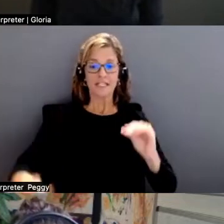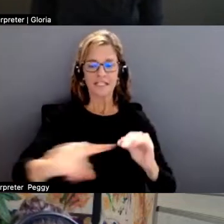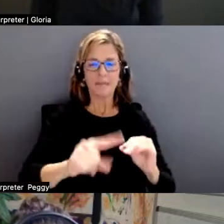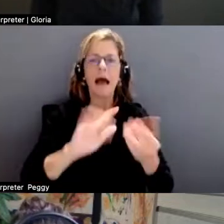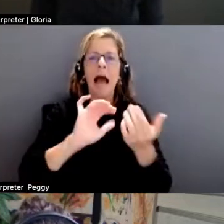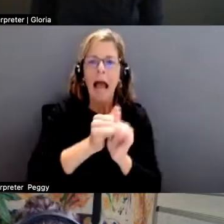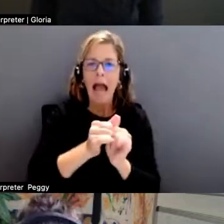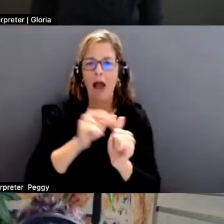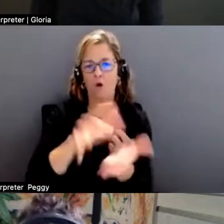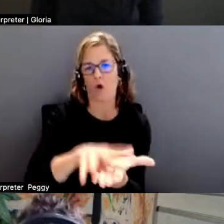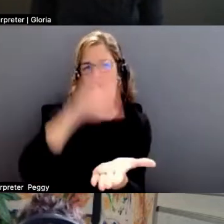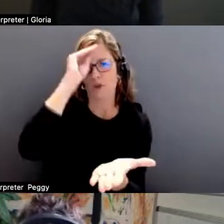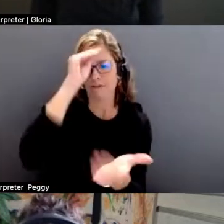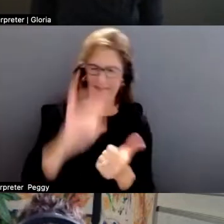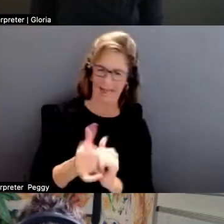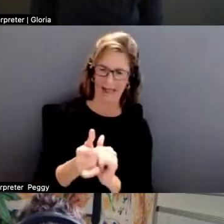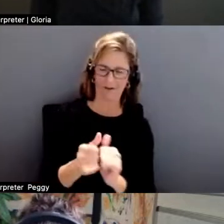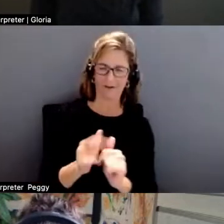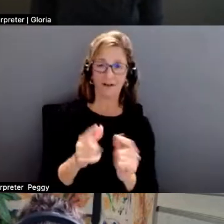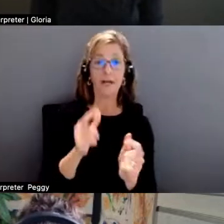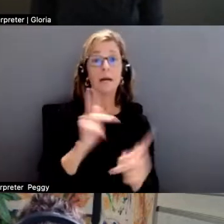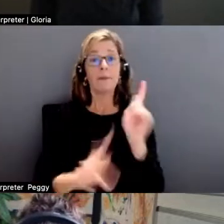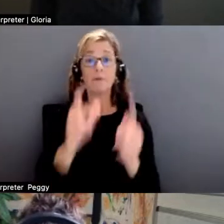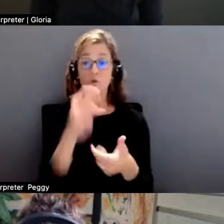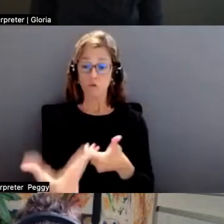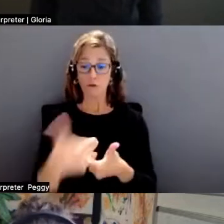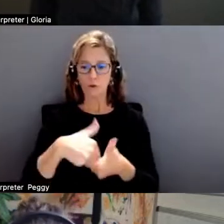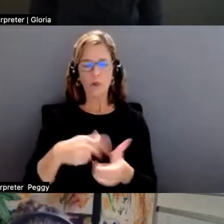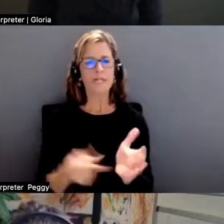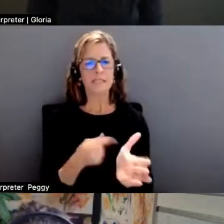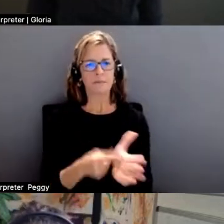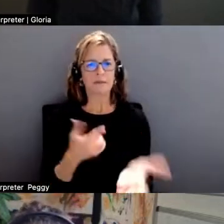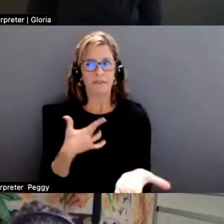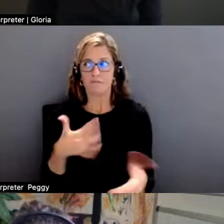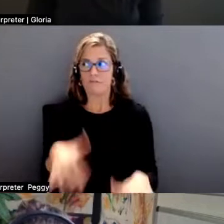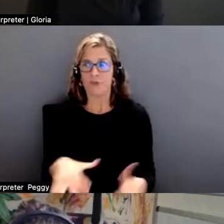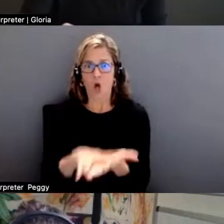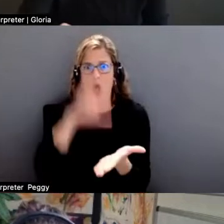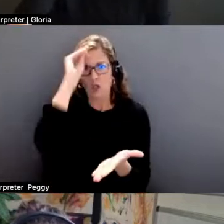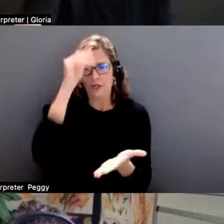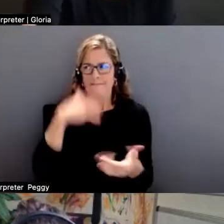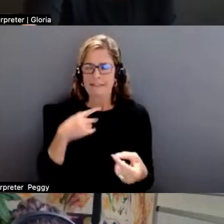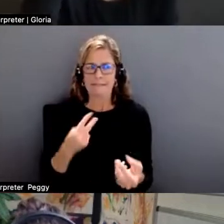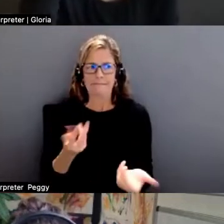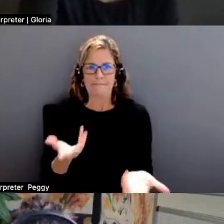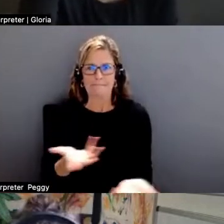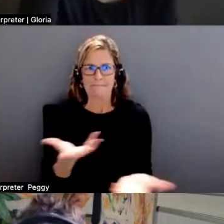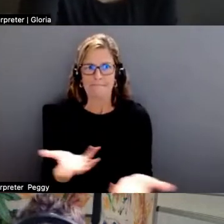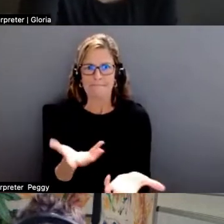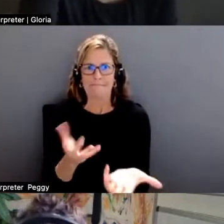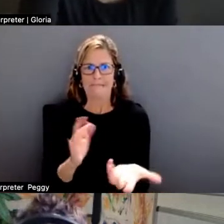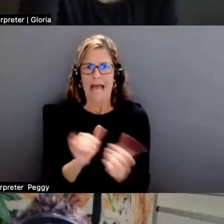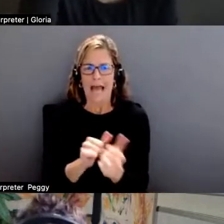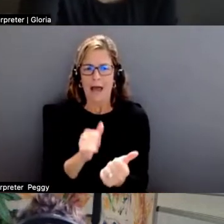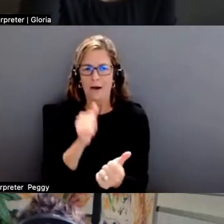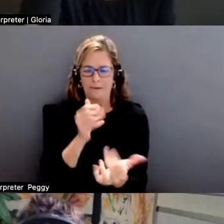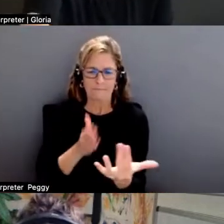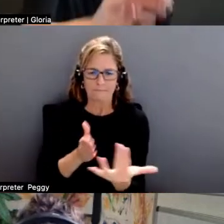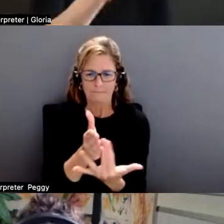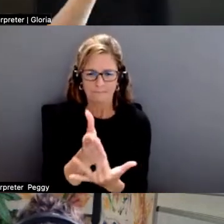to us often struggle with this piece. So something that we try to help them as we work with them throughout our